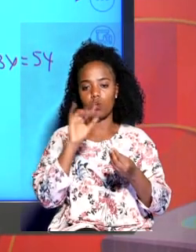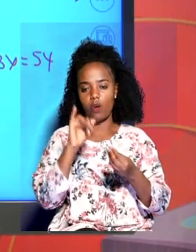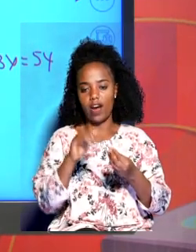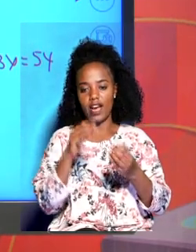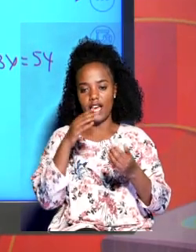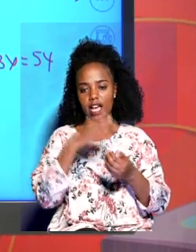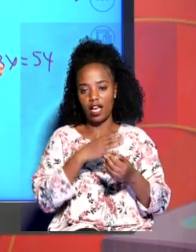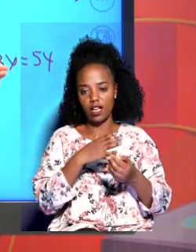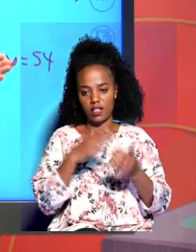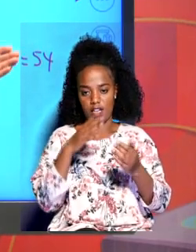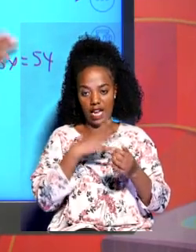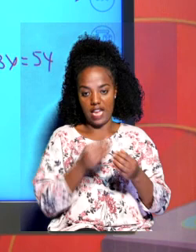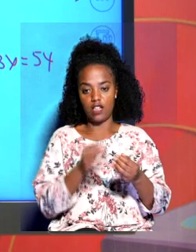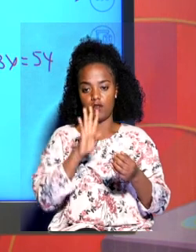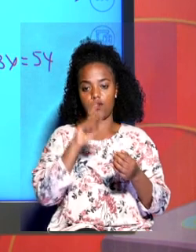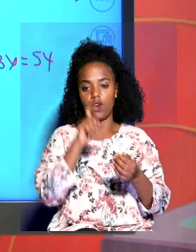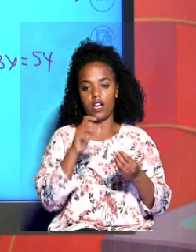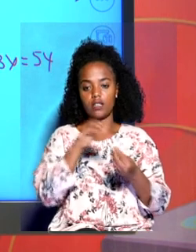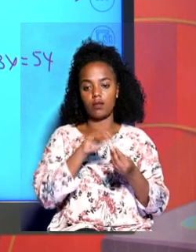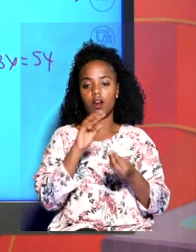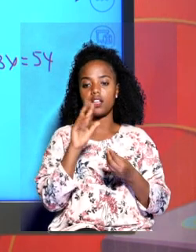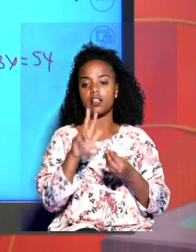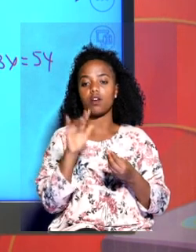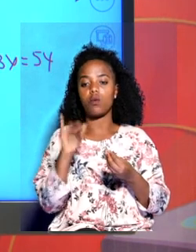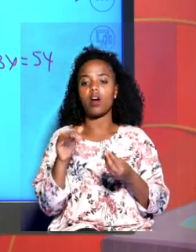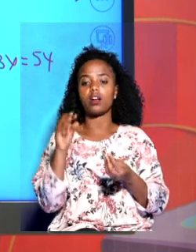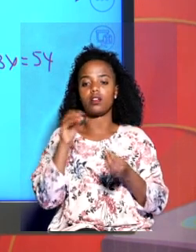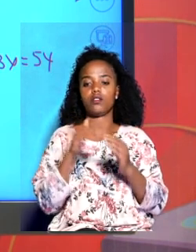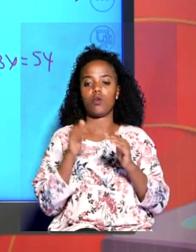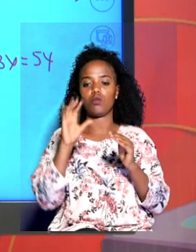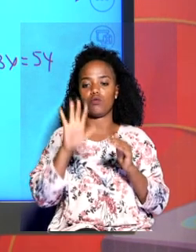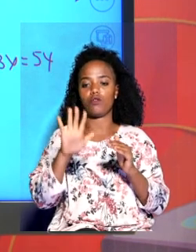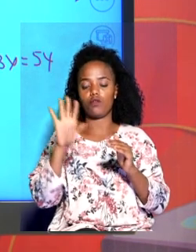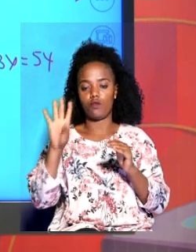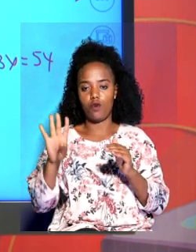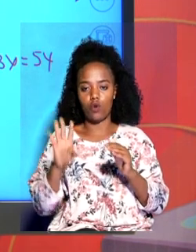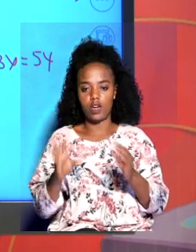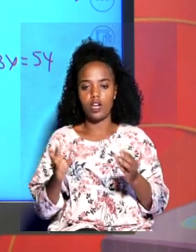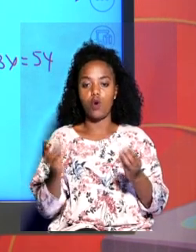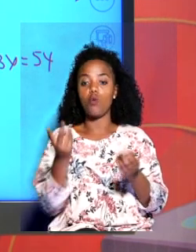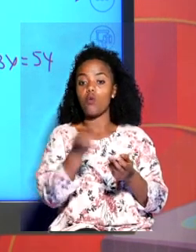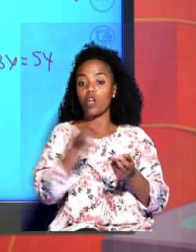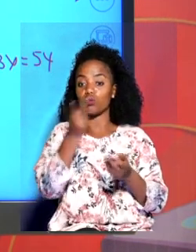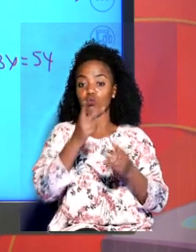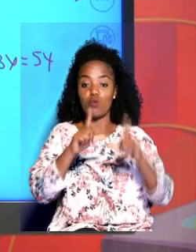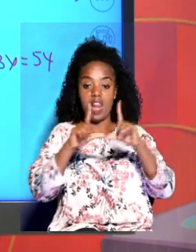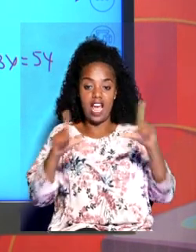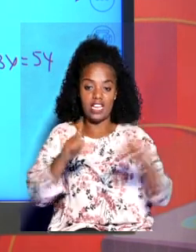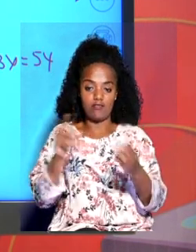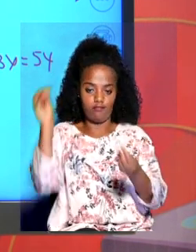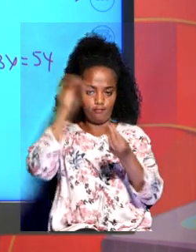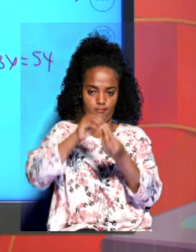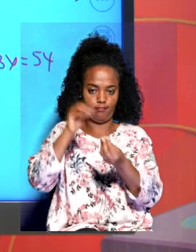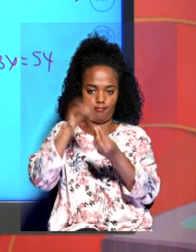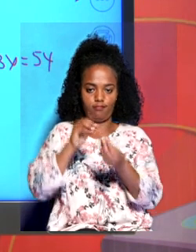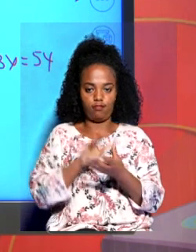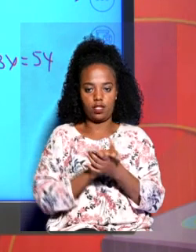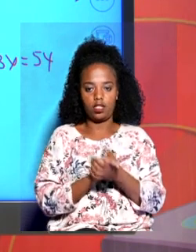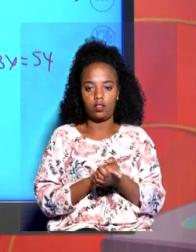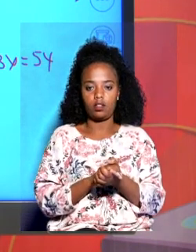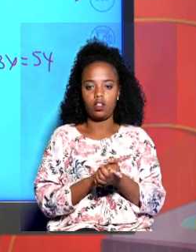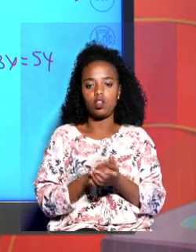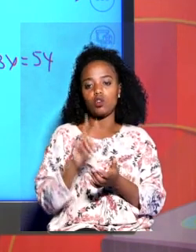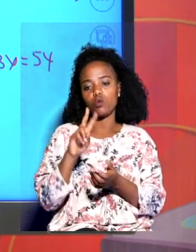and 4x plus 3y is equal to 54. So adding this simultaneously, you'll have this